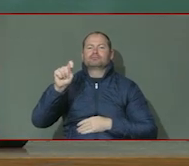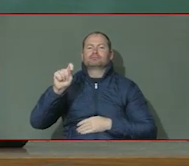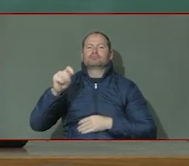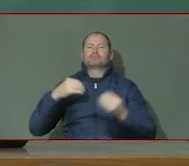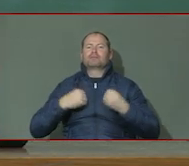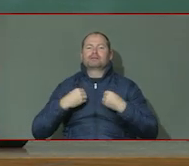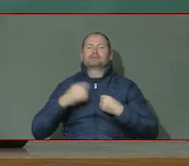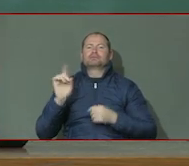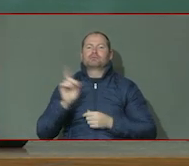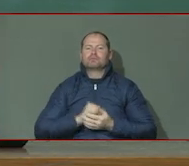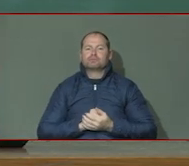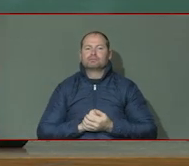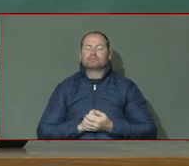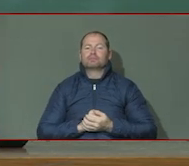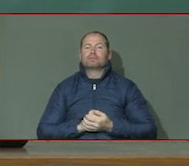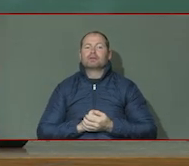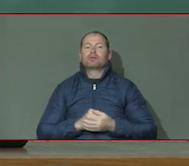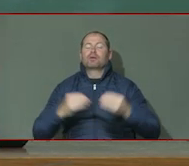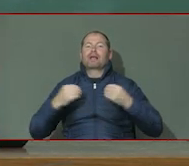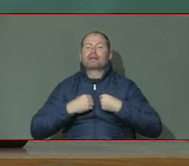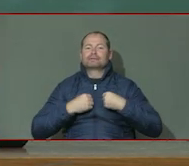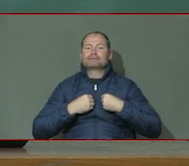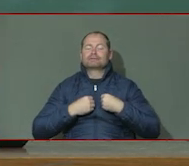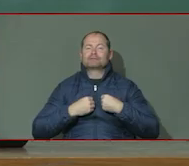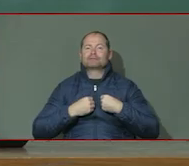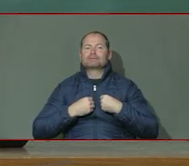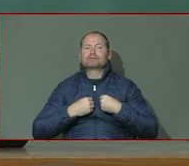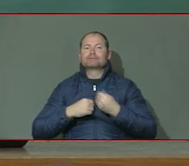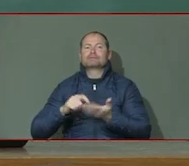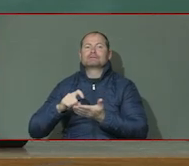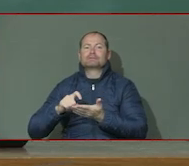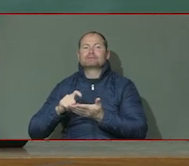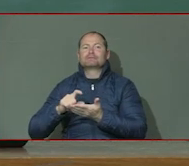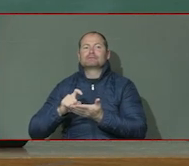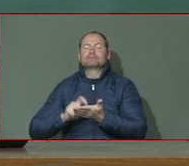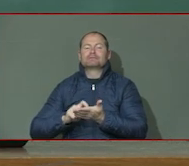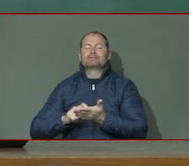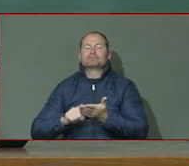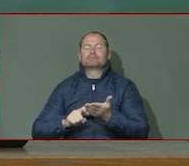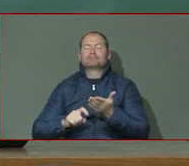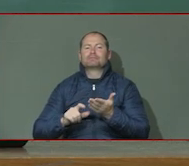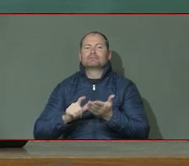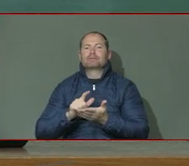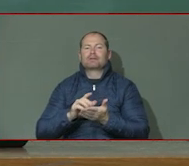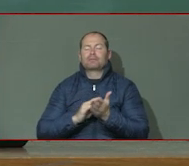Net assets is your assets minus liabilities, and asset minus liabilities is,